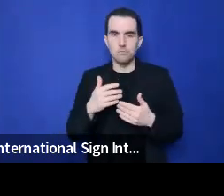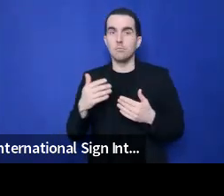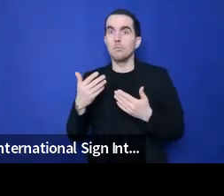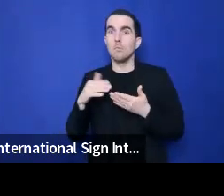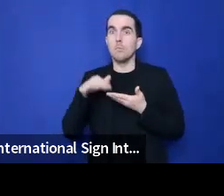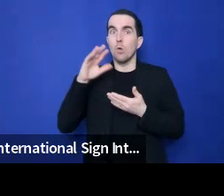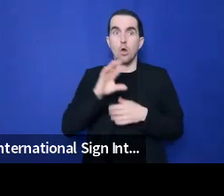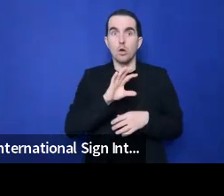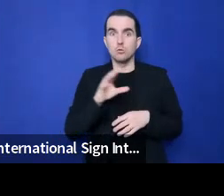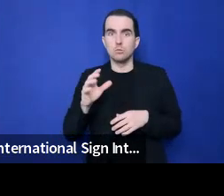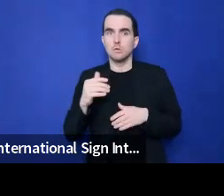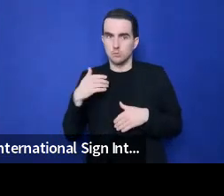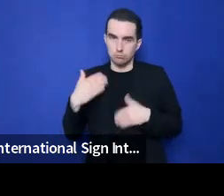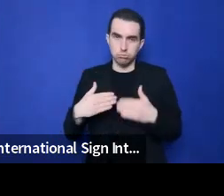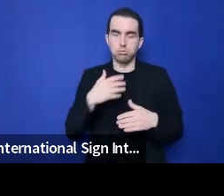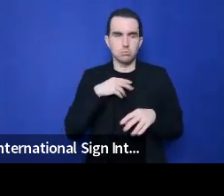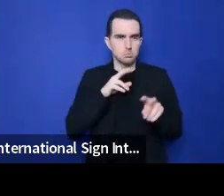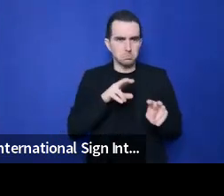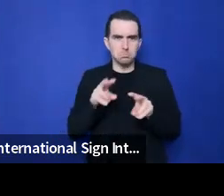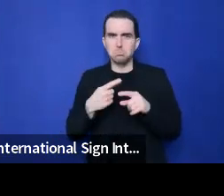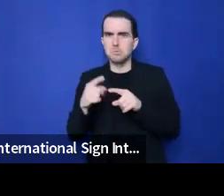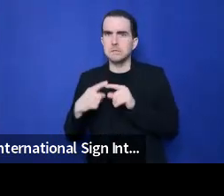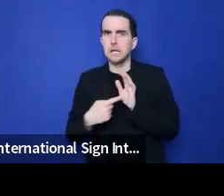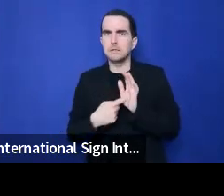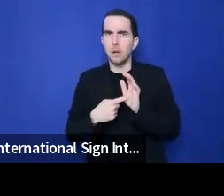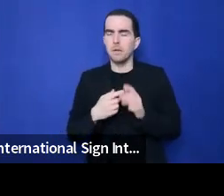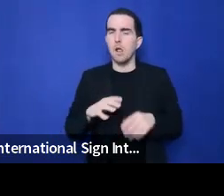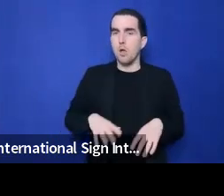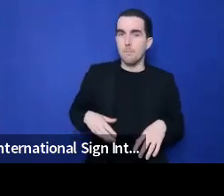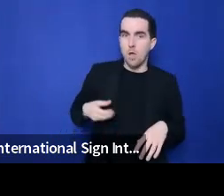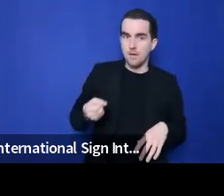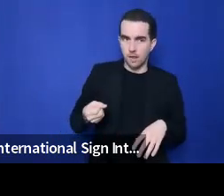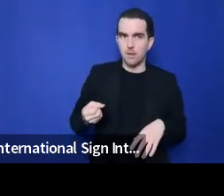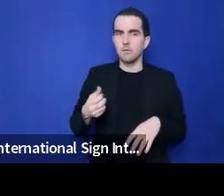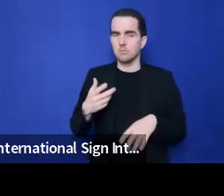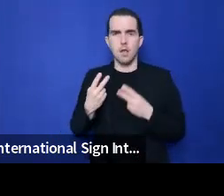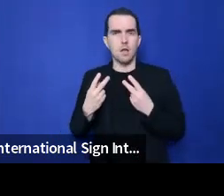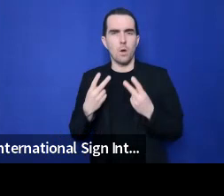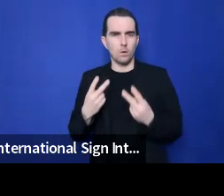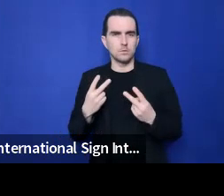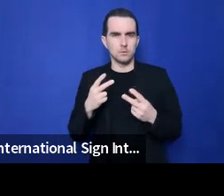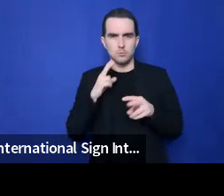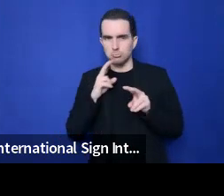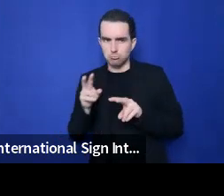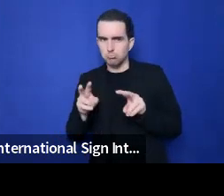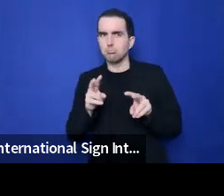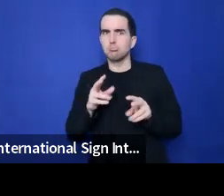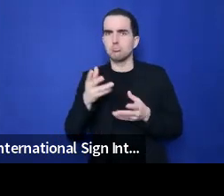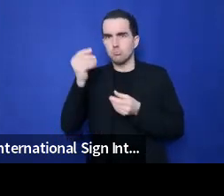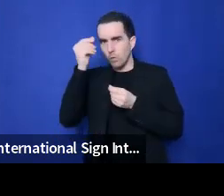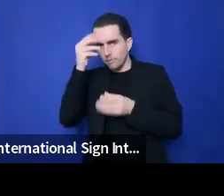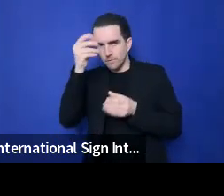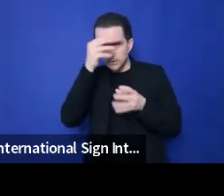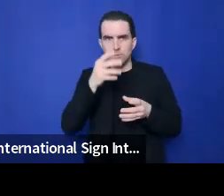registries. And very often they provide very little information. They say this person has a disability level 1, 2, or